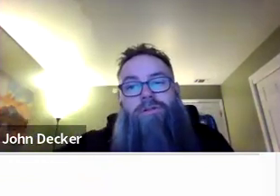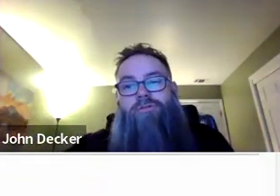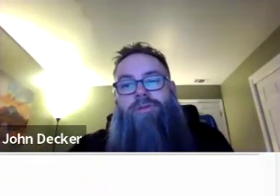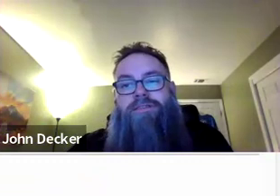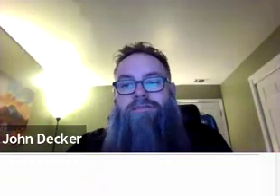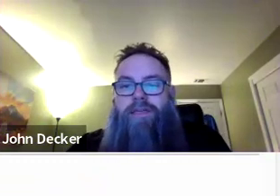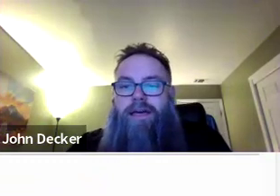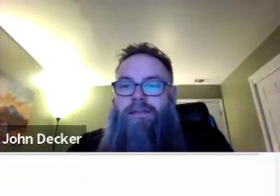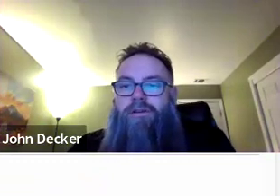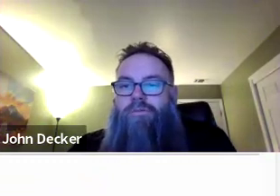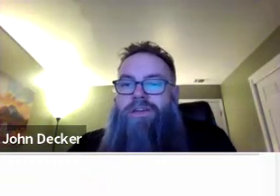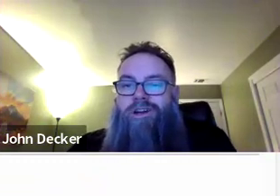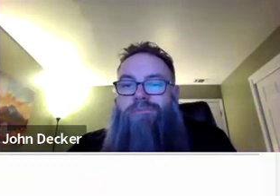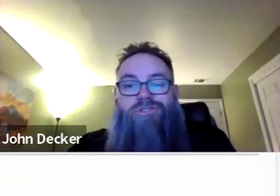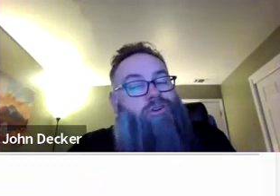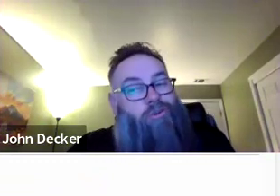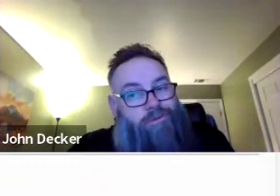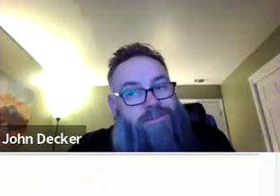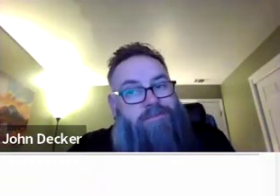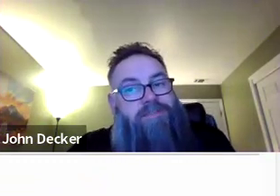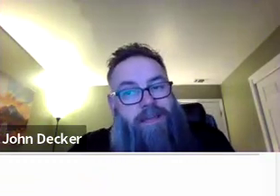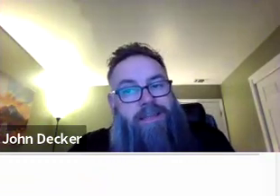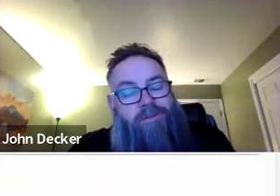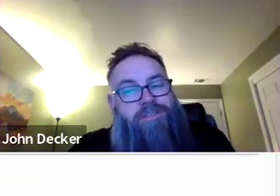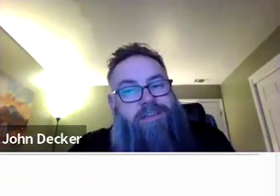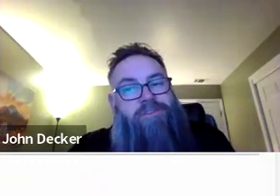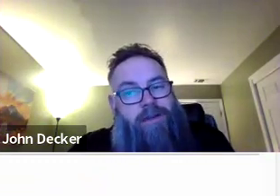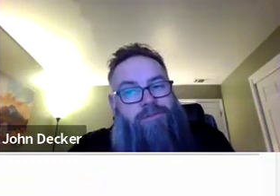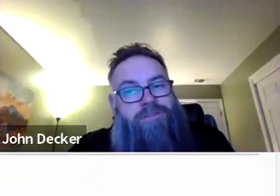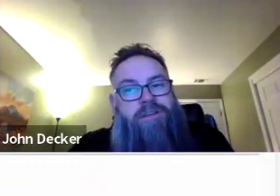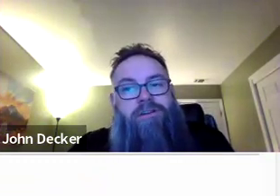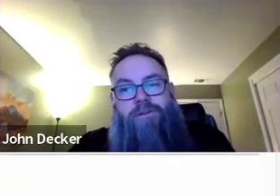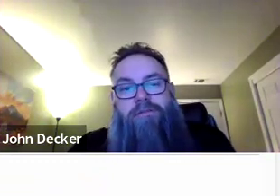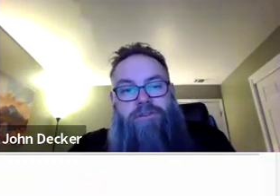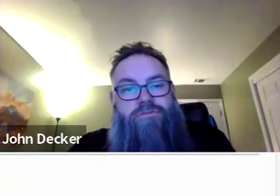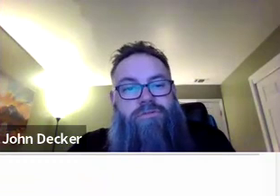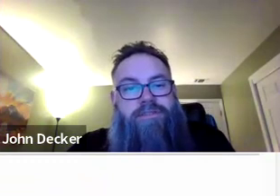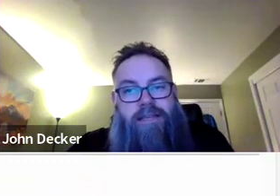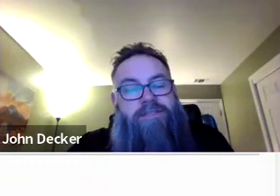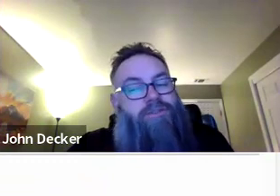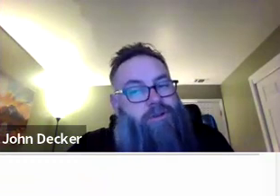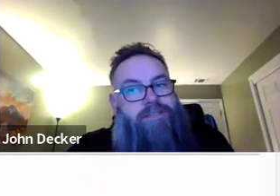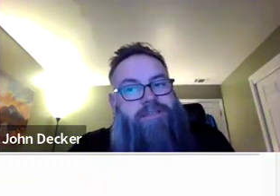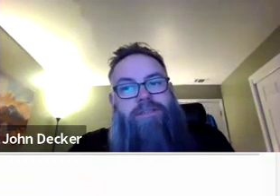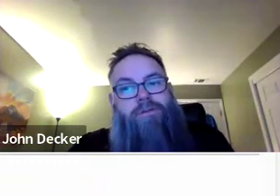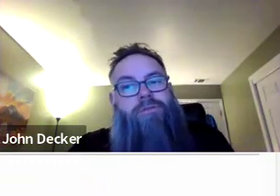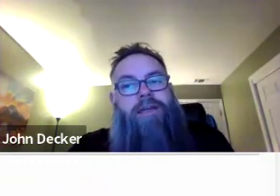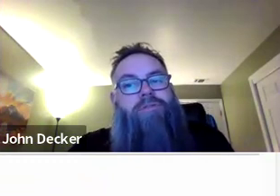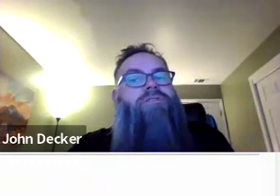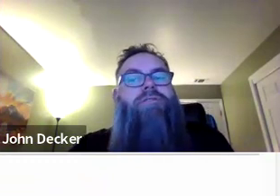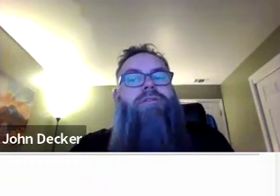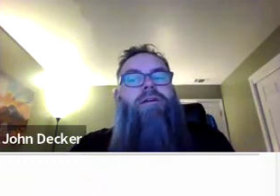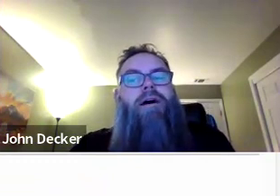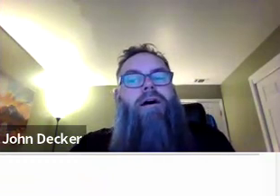position around a little bit so that we can accomplish our goals of expanding health and safety waivers for individuals that need services in their